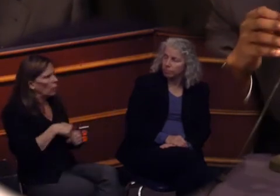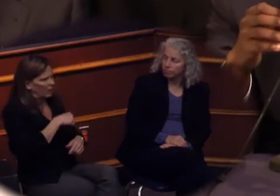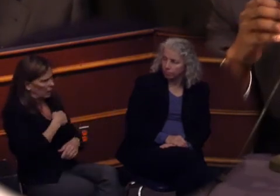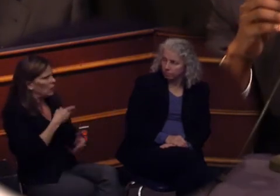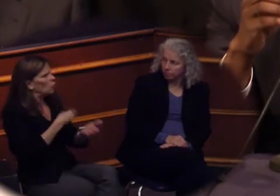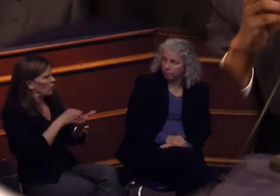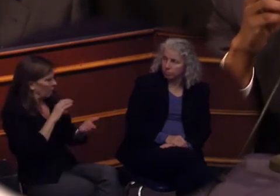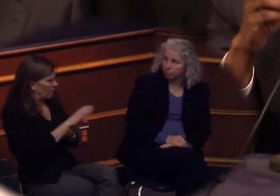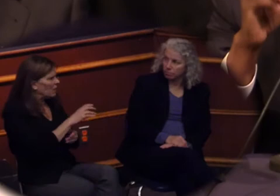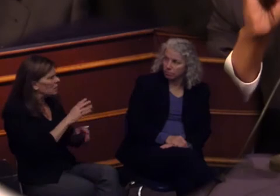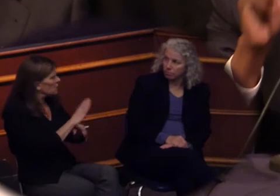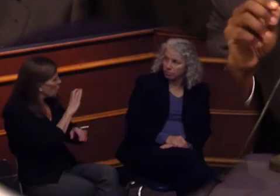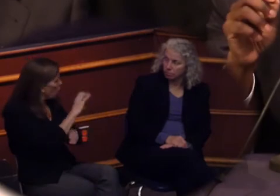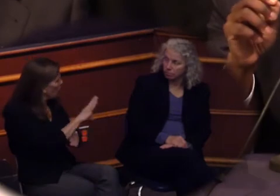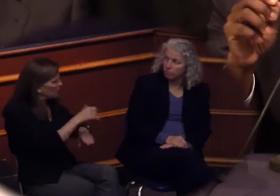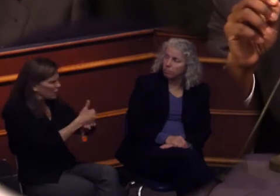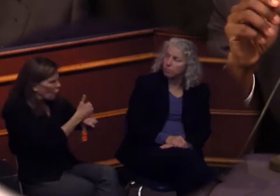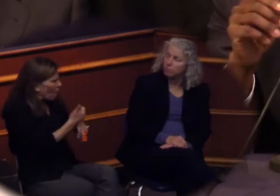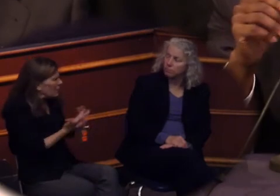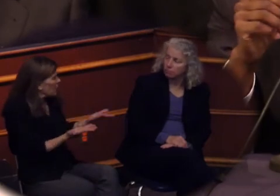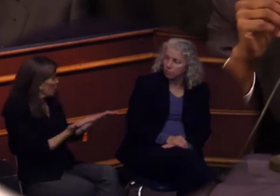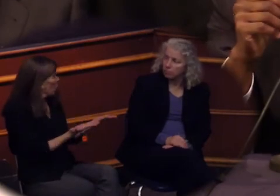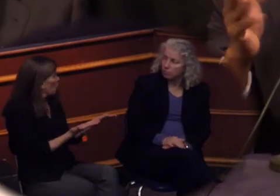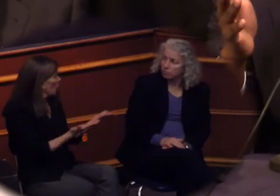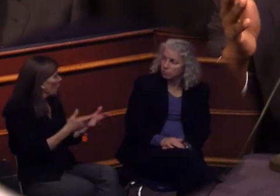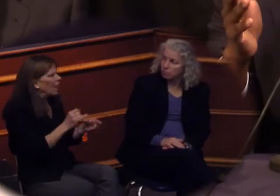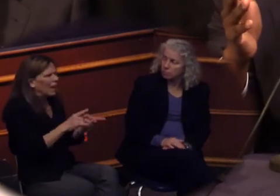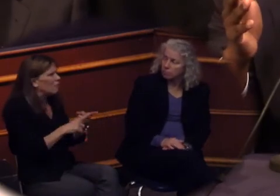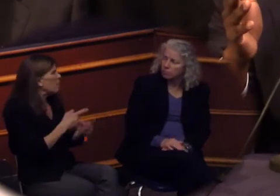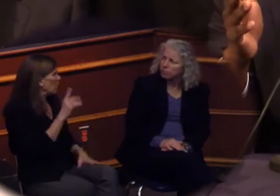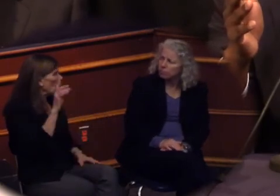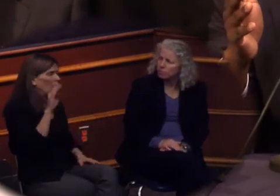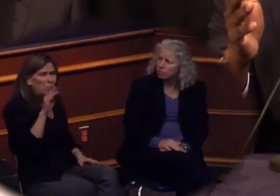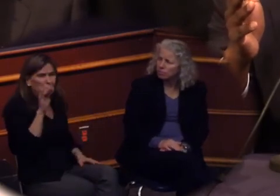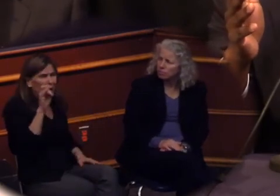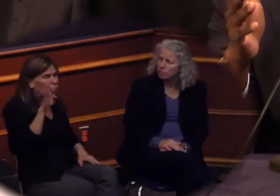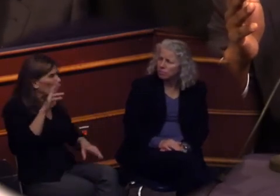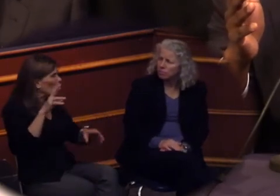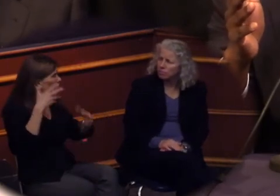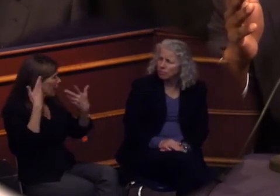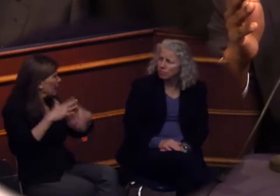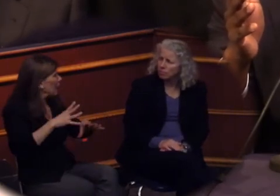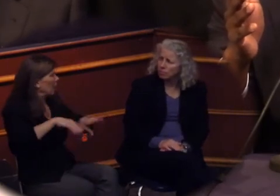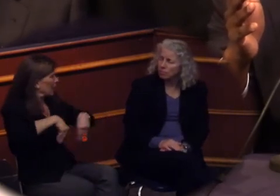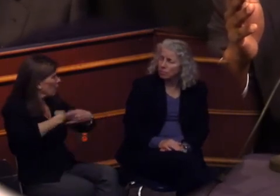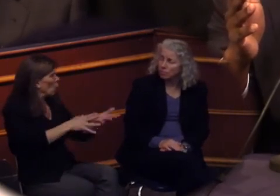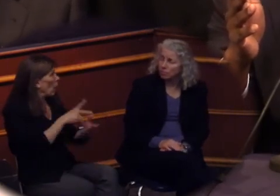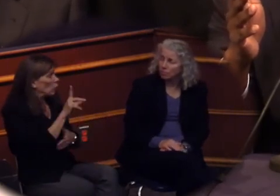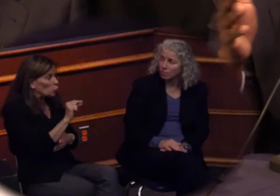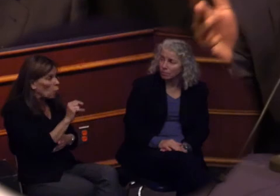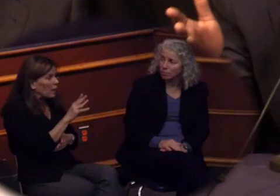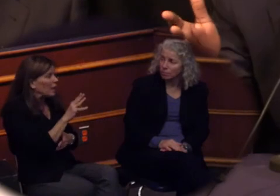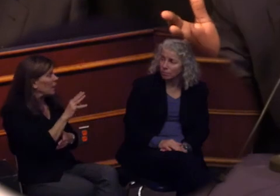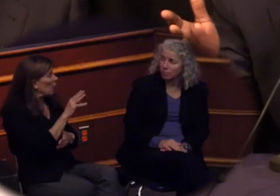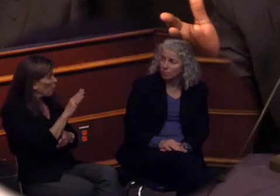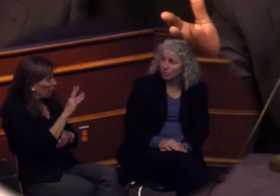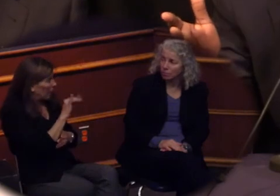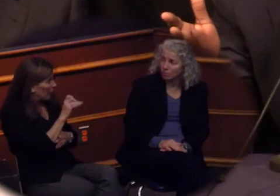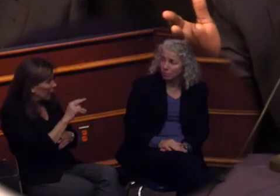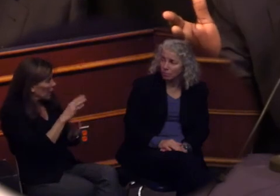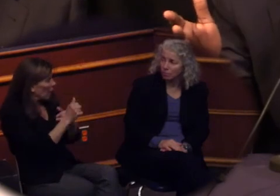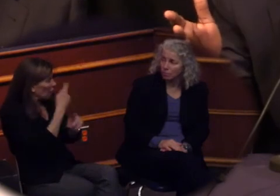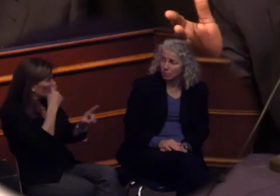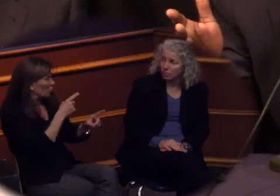companies here. And by the way, Governor Baker gave away $120 million to GE so that they could come to the